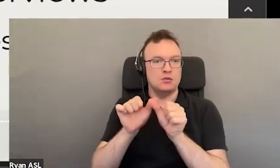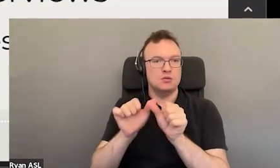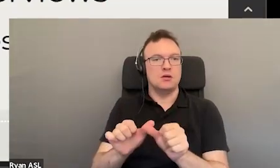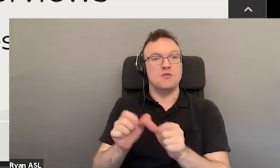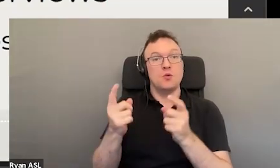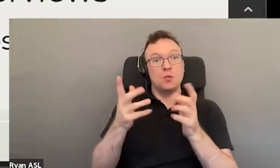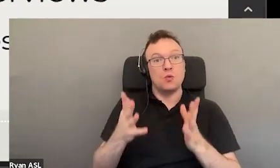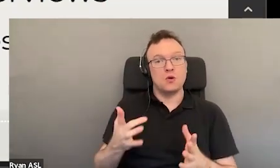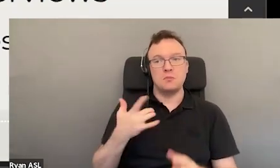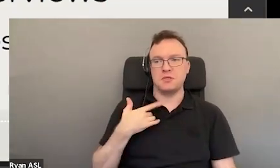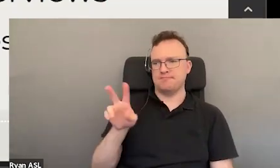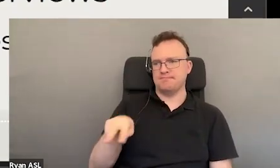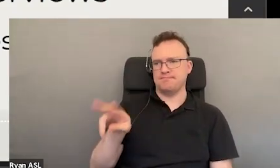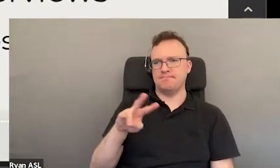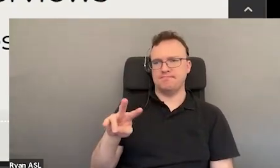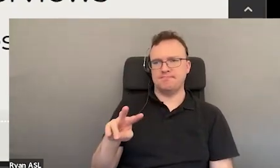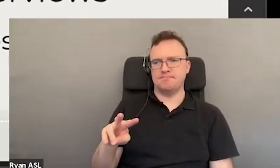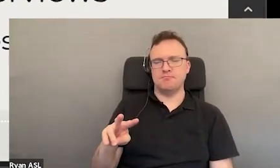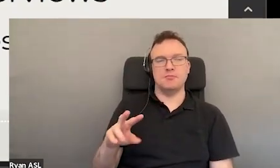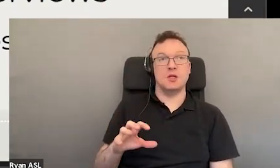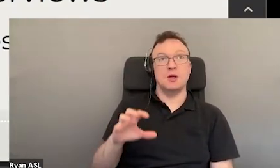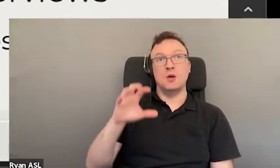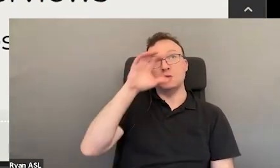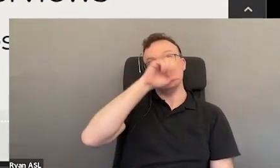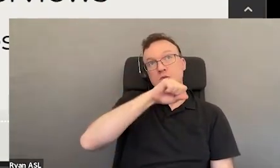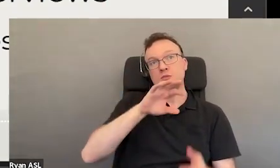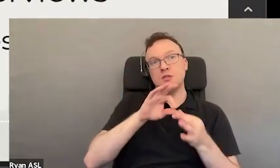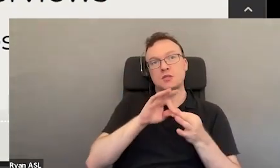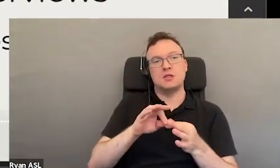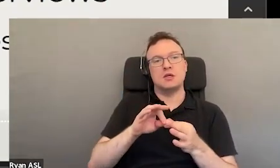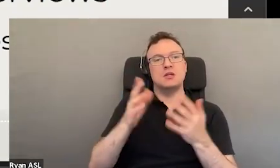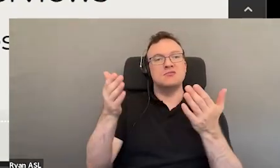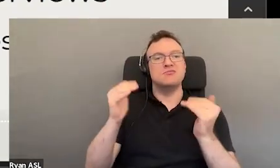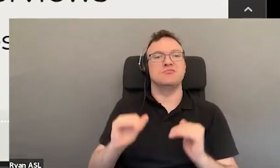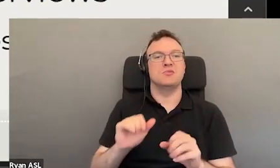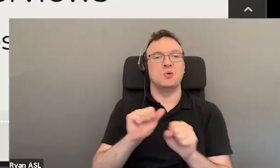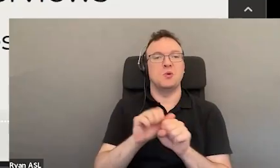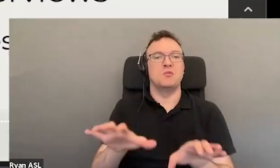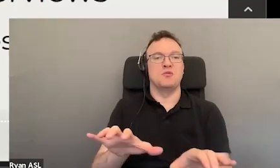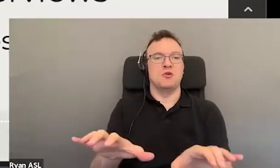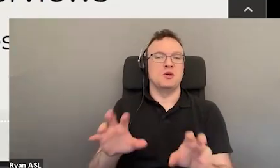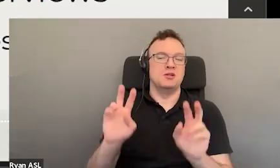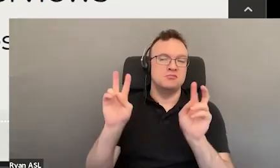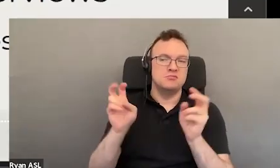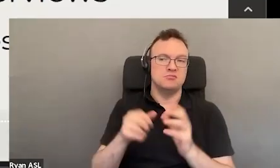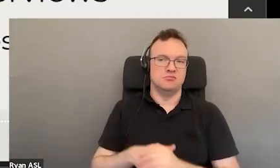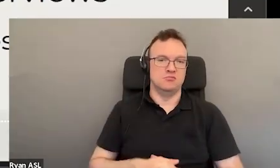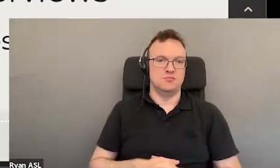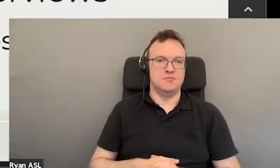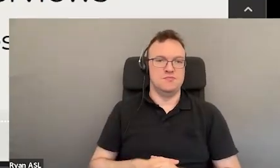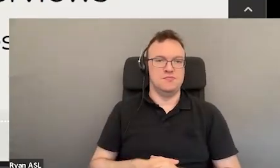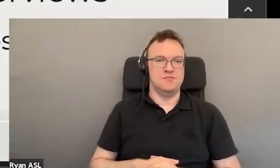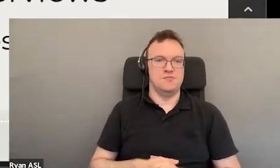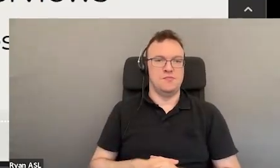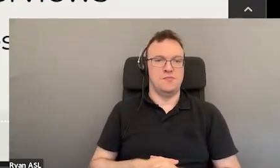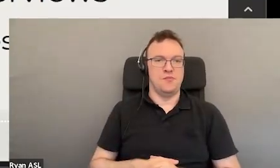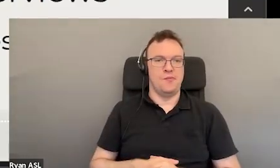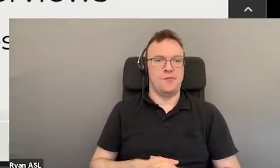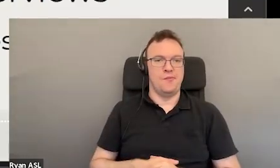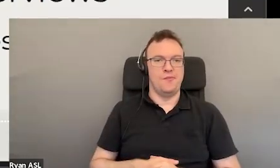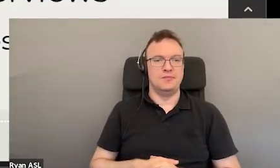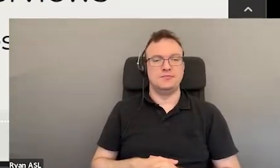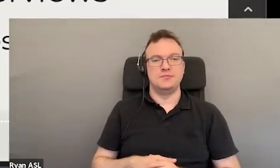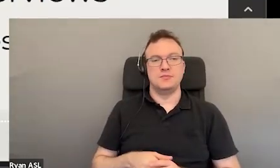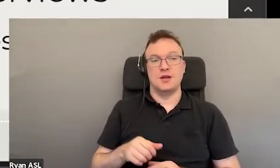recruiters tend to trigger assumptions about subpar work performance. Okay, and this